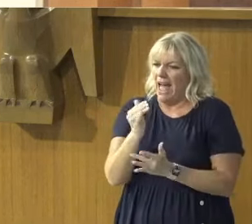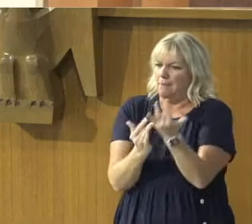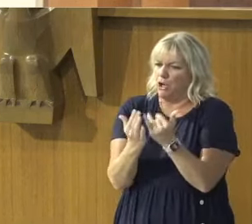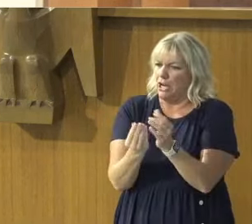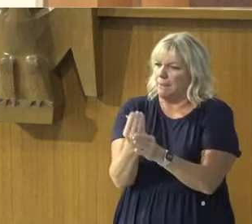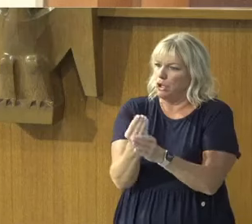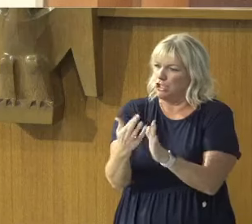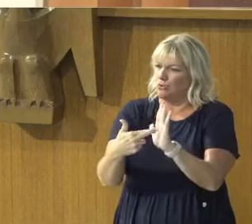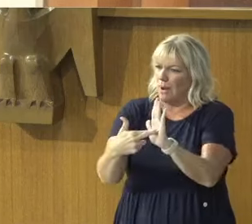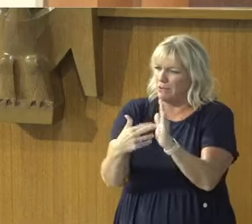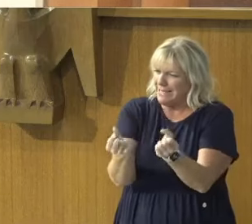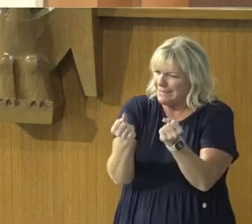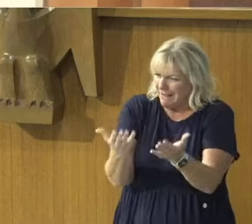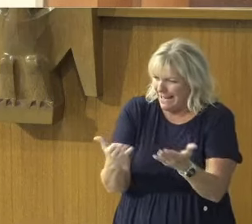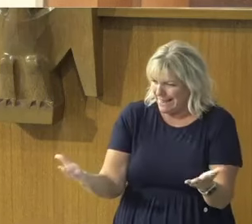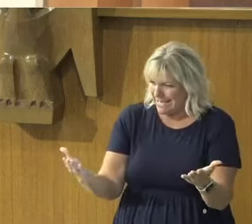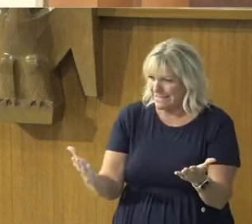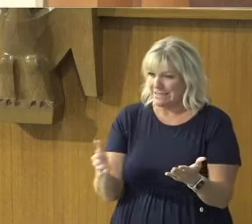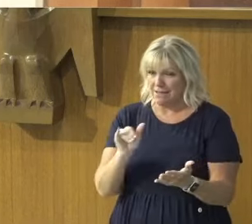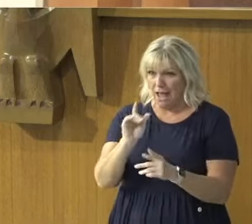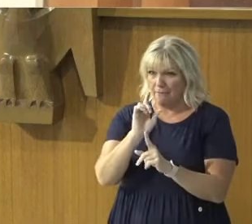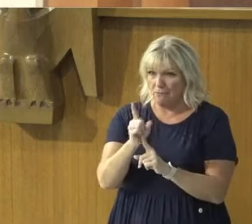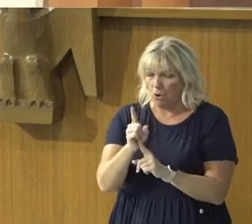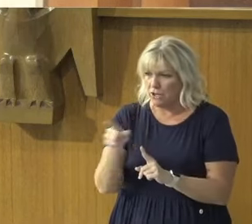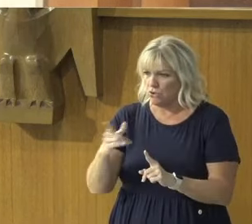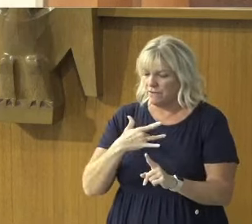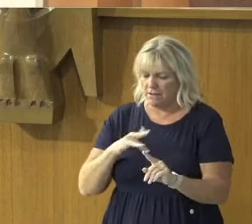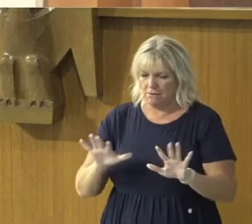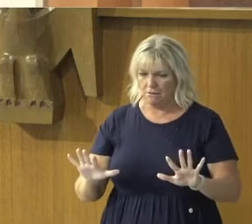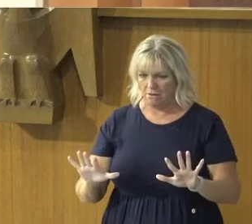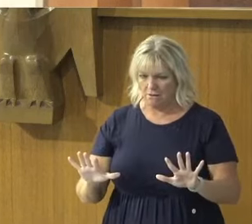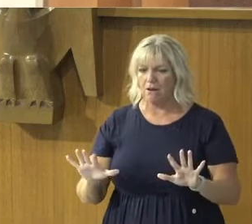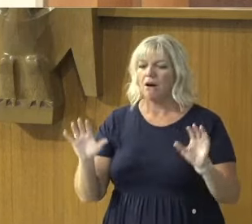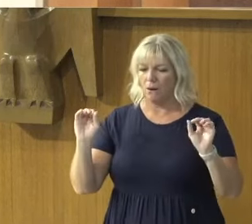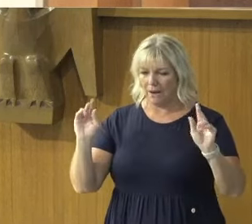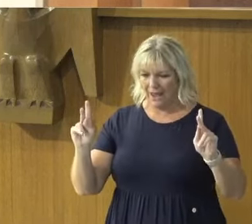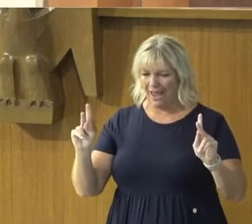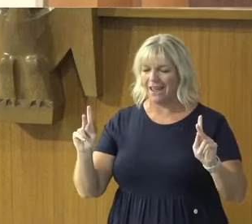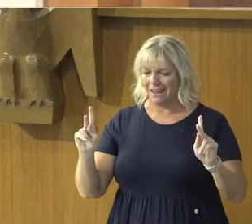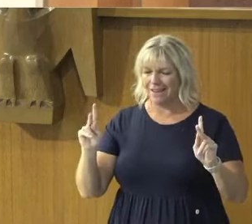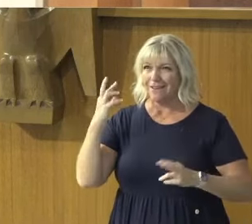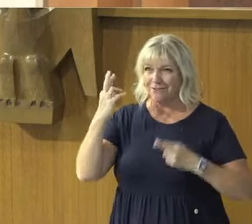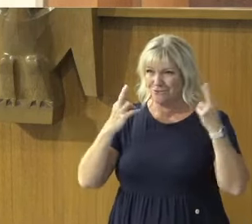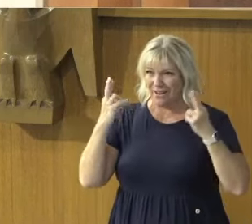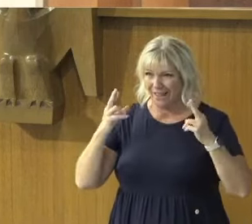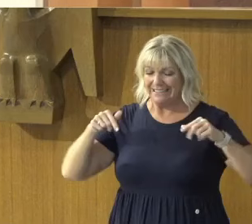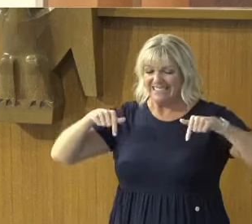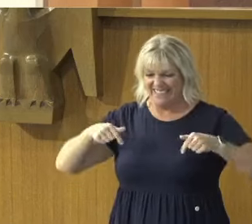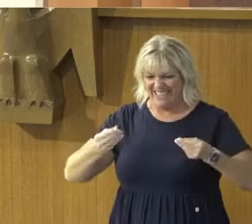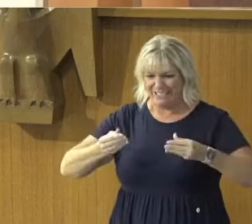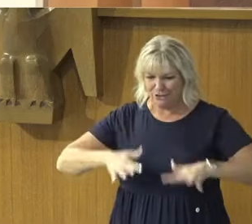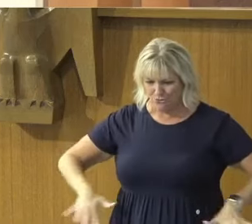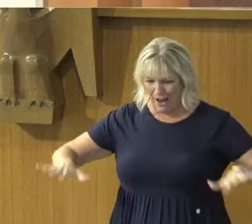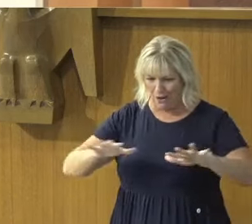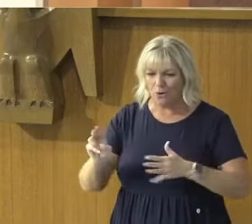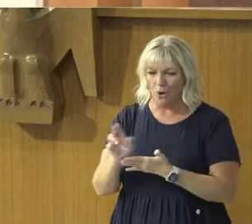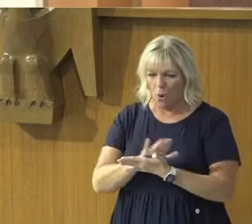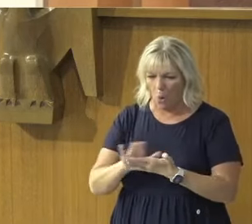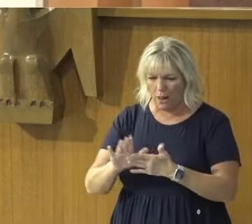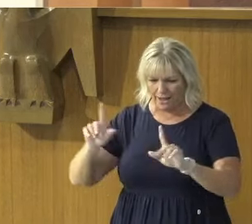serves to stop you in your tracks and invites you to take a second look and realize you were standing on holy ground